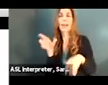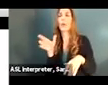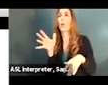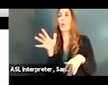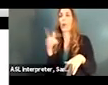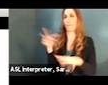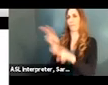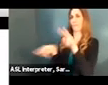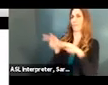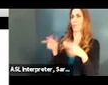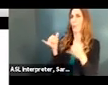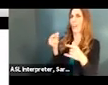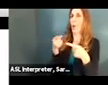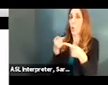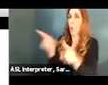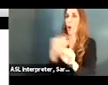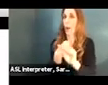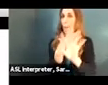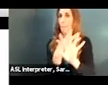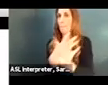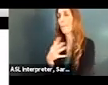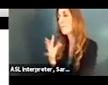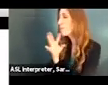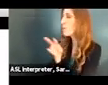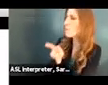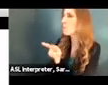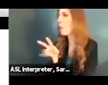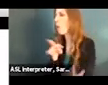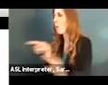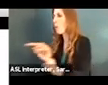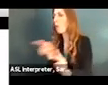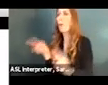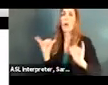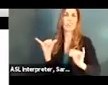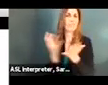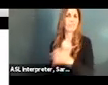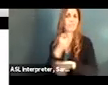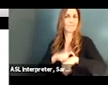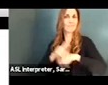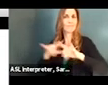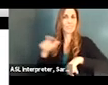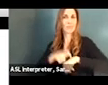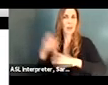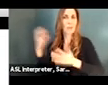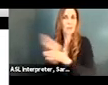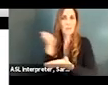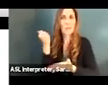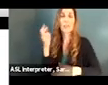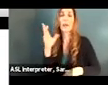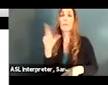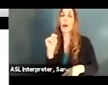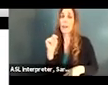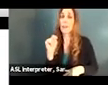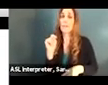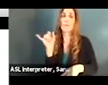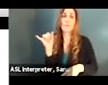observe the child while we're having that discussion. That's often great. 2 birds, 1 stone kind of situation. But then we